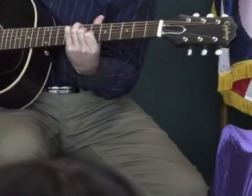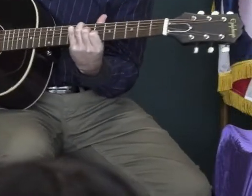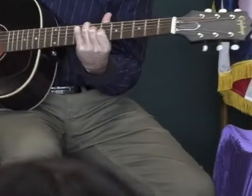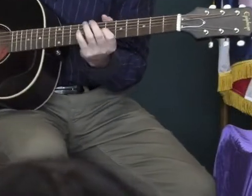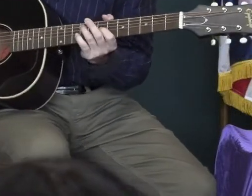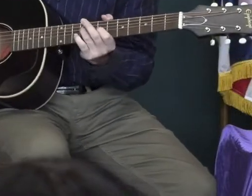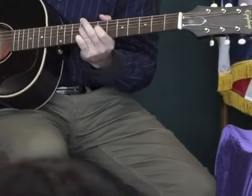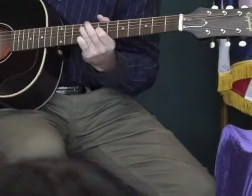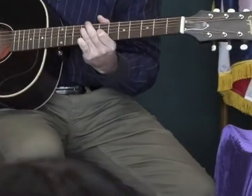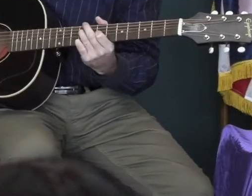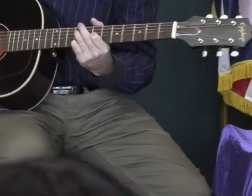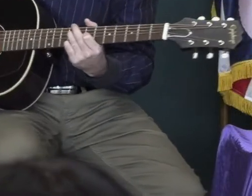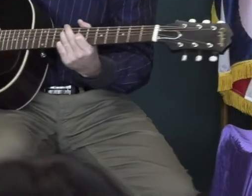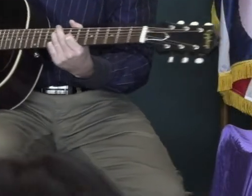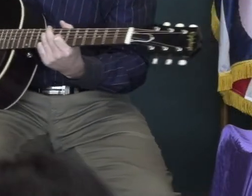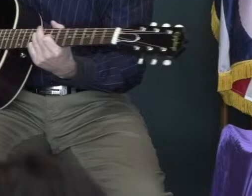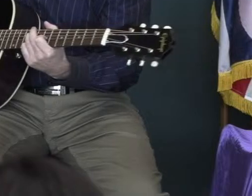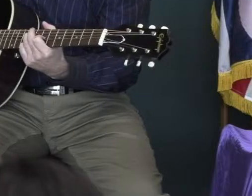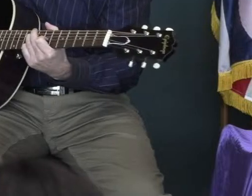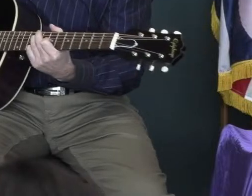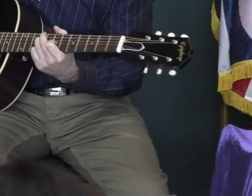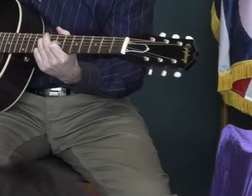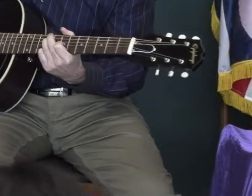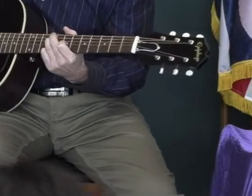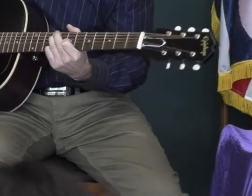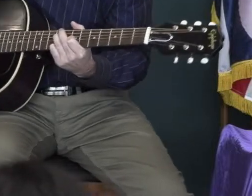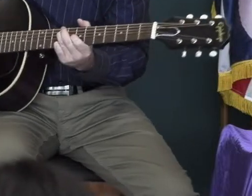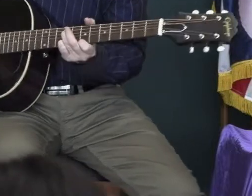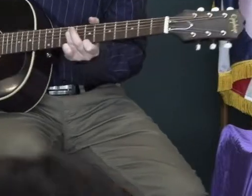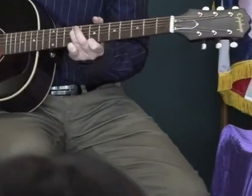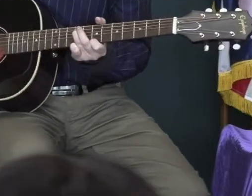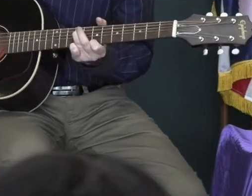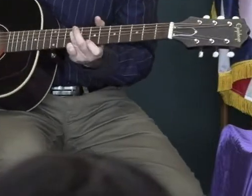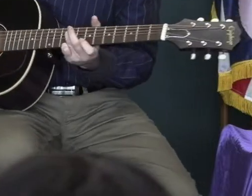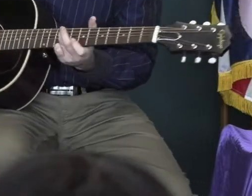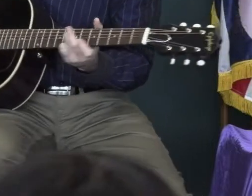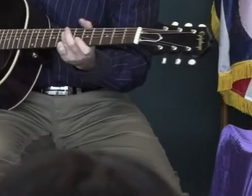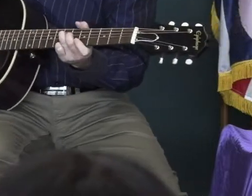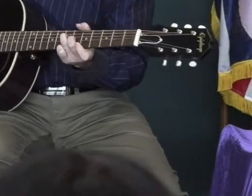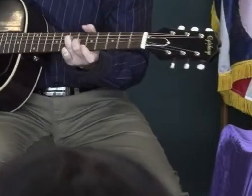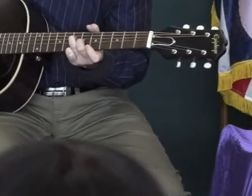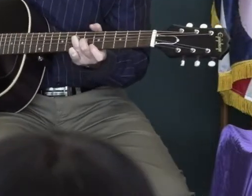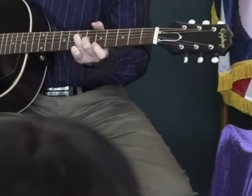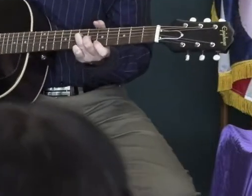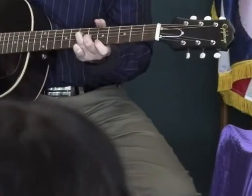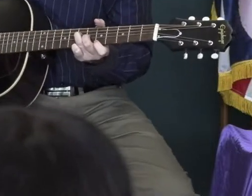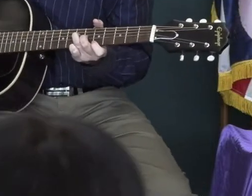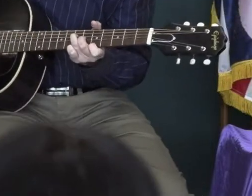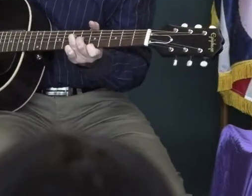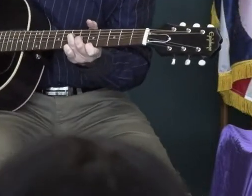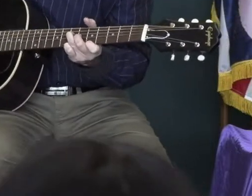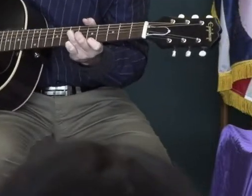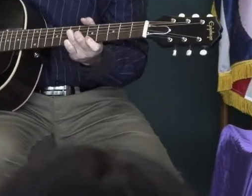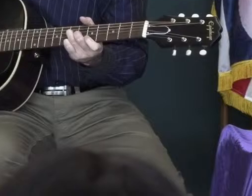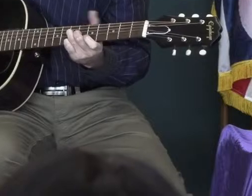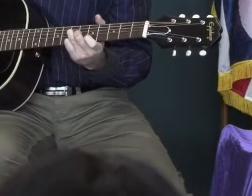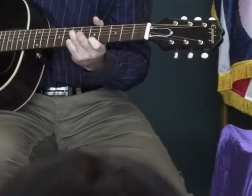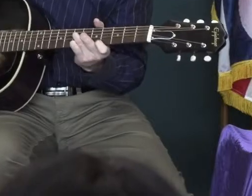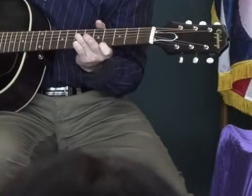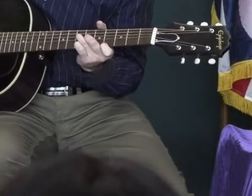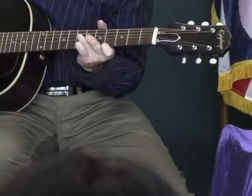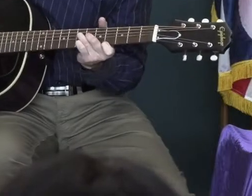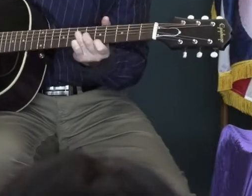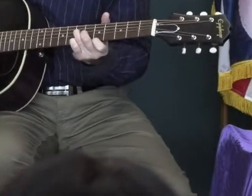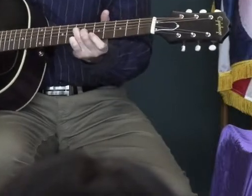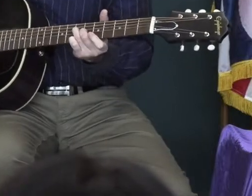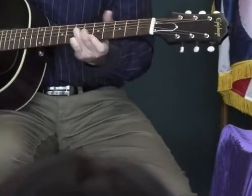part of a mystery. We're all part of the game. Win